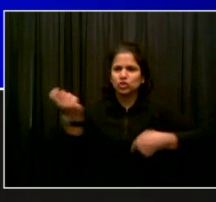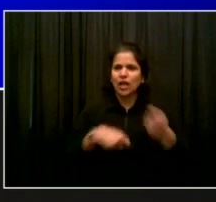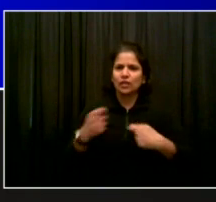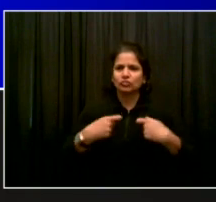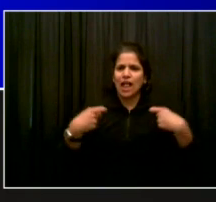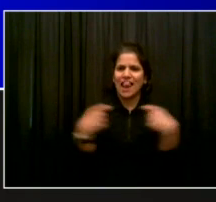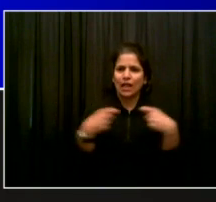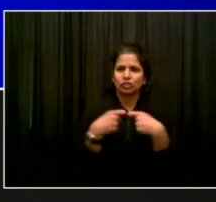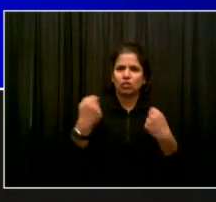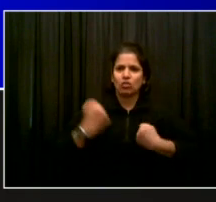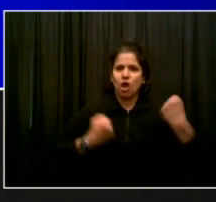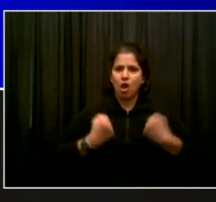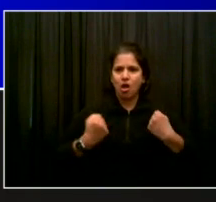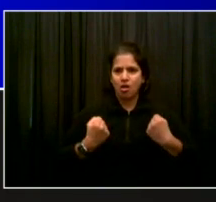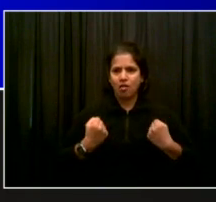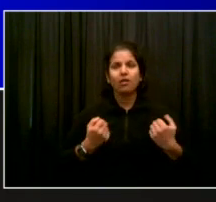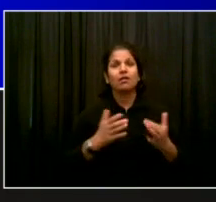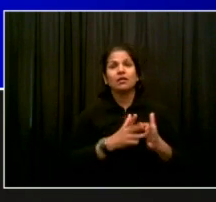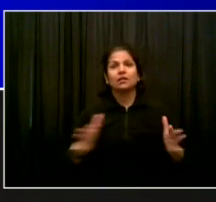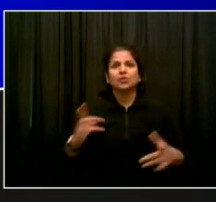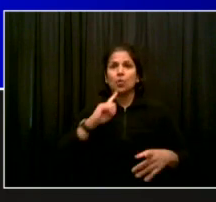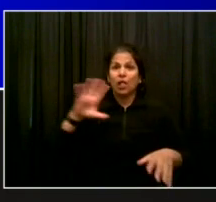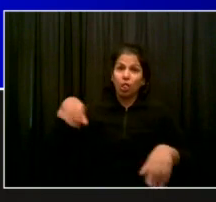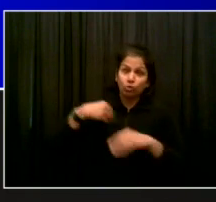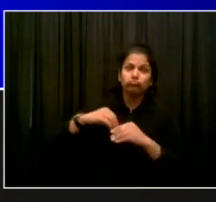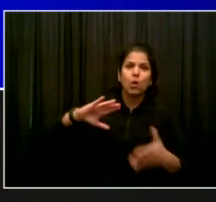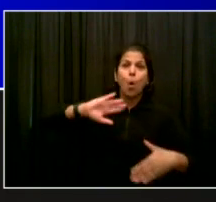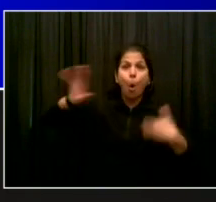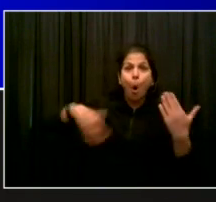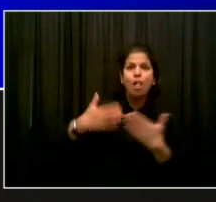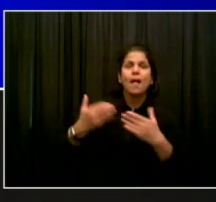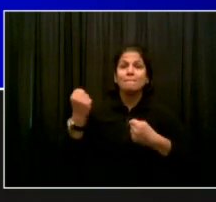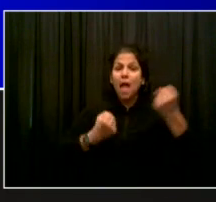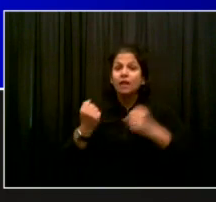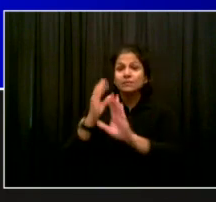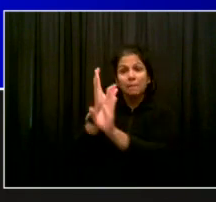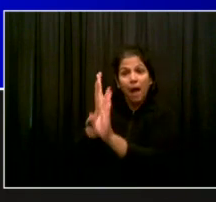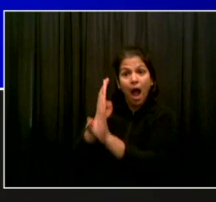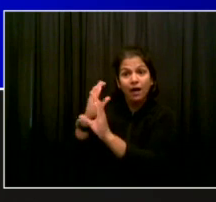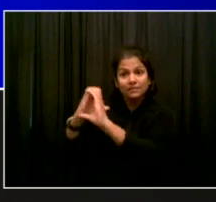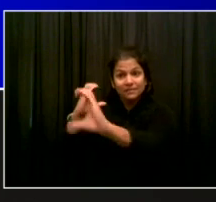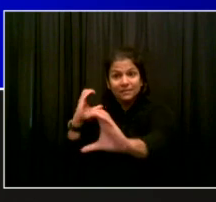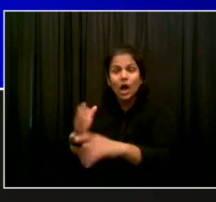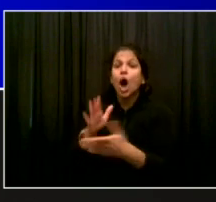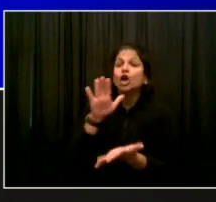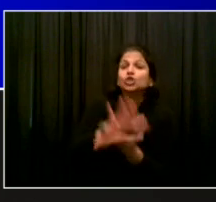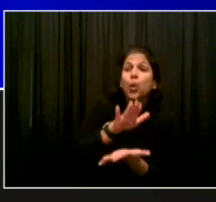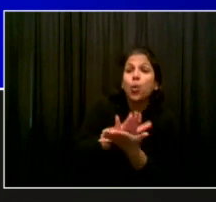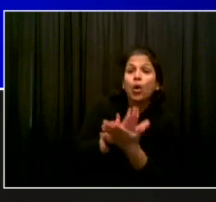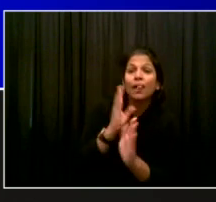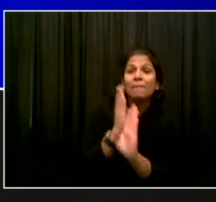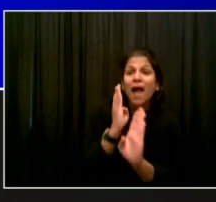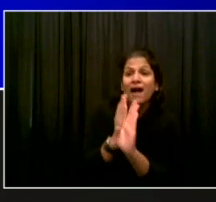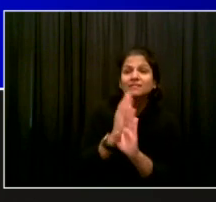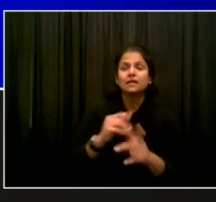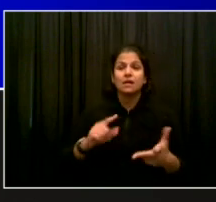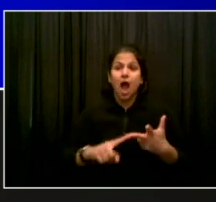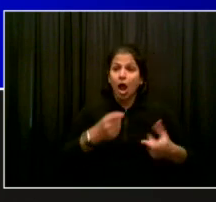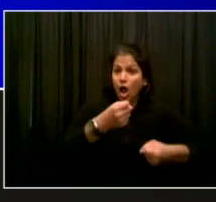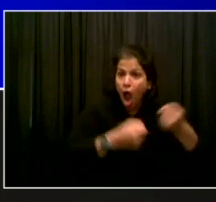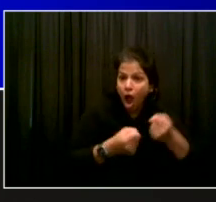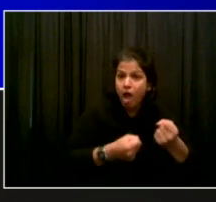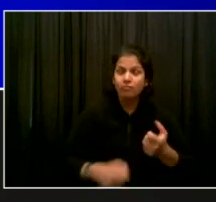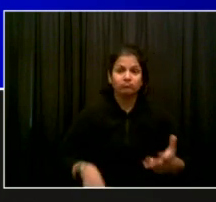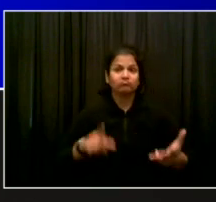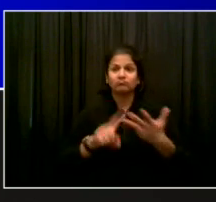bus or a public safety vehicle or the cars that officials drive around in. And speaking of those officials, we are requiring those